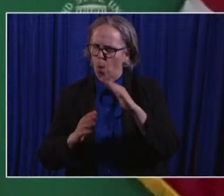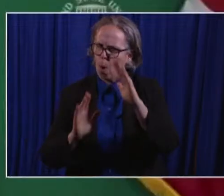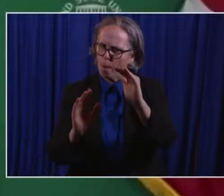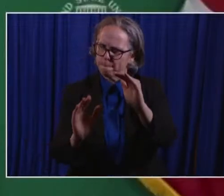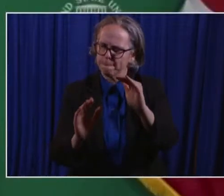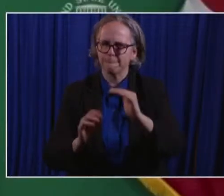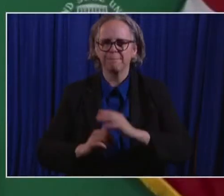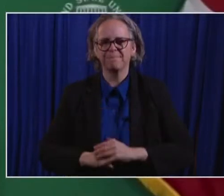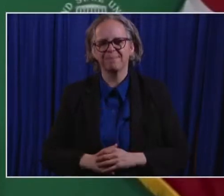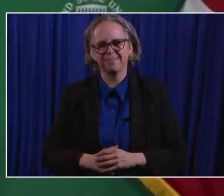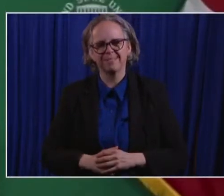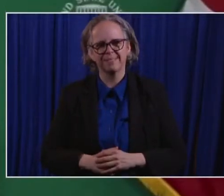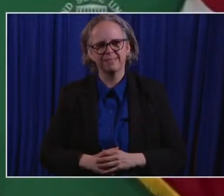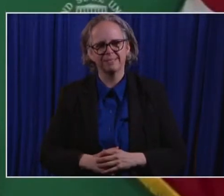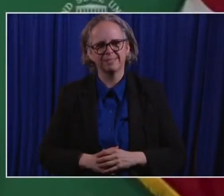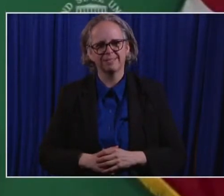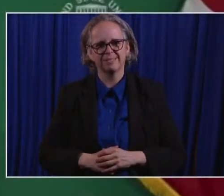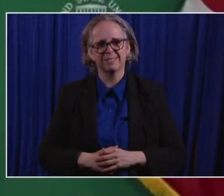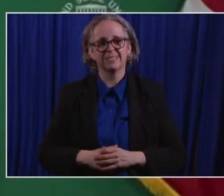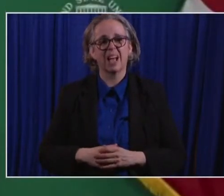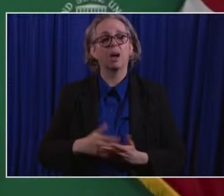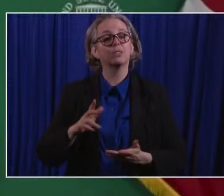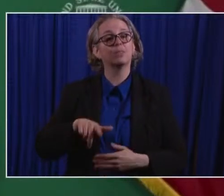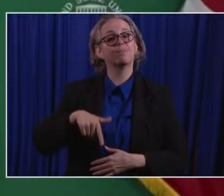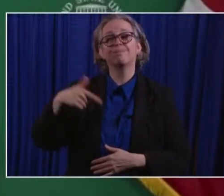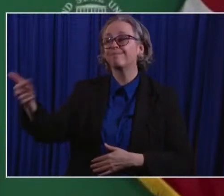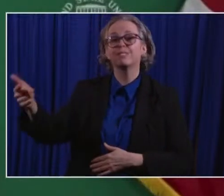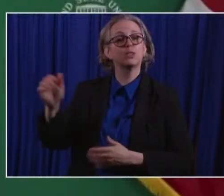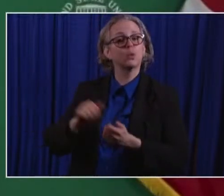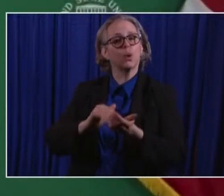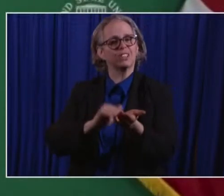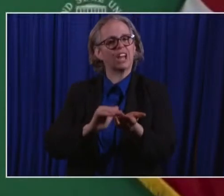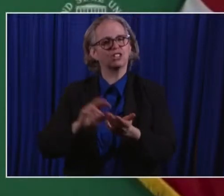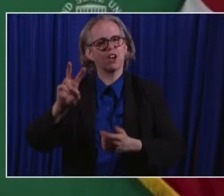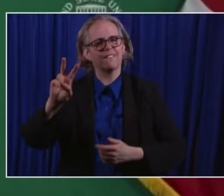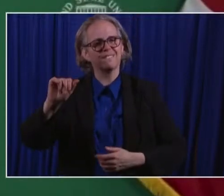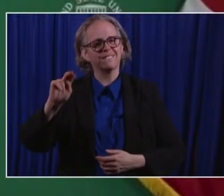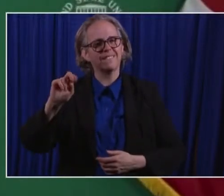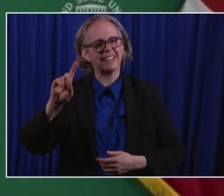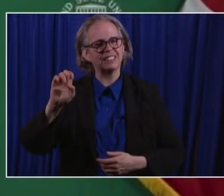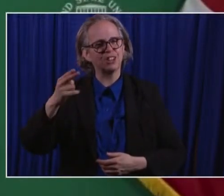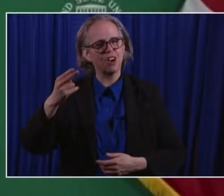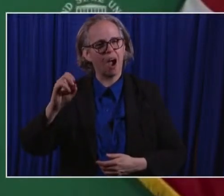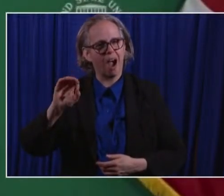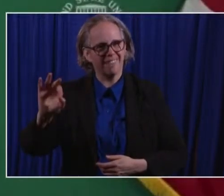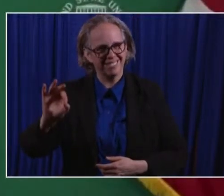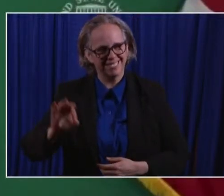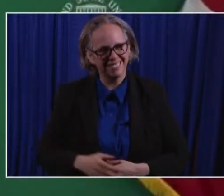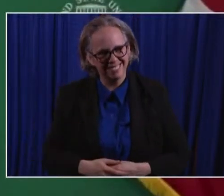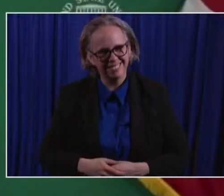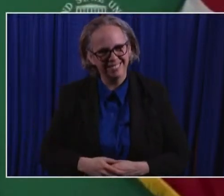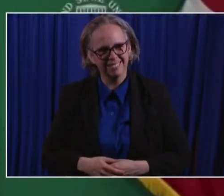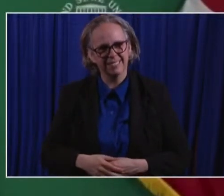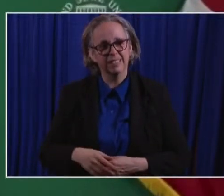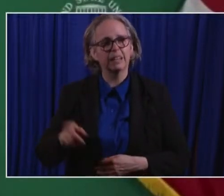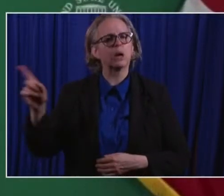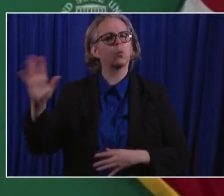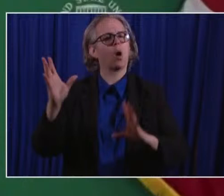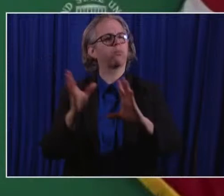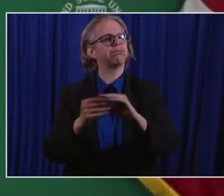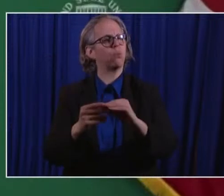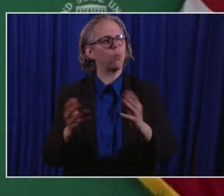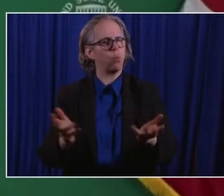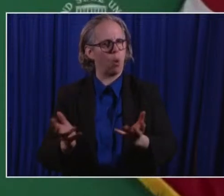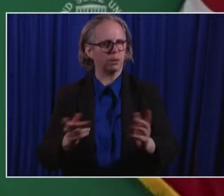Let me now go to Dr. Vanderhoff. I want to bring in our medical director, Dr. Bruce Vanderhoff, to talk about what we're seeing in